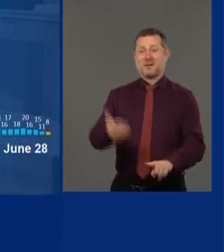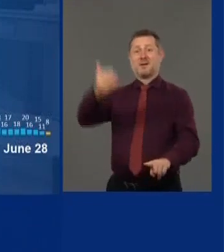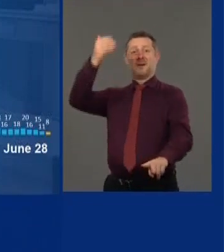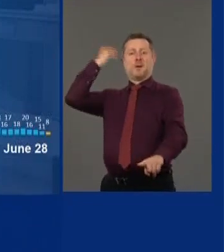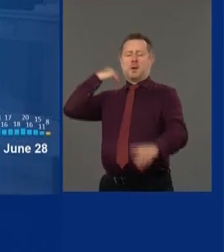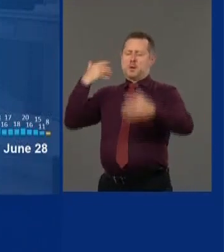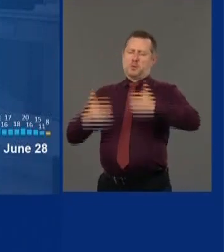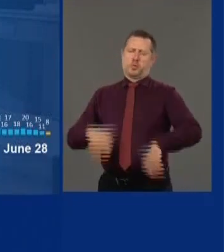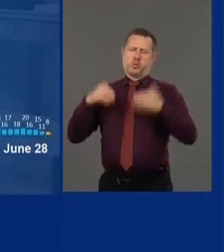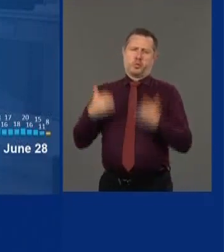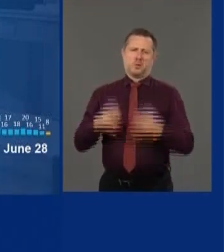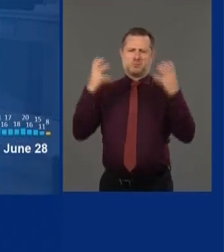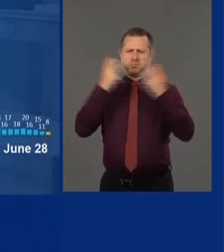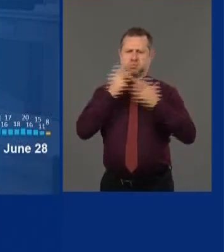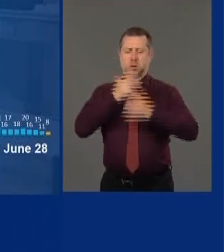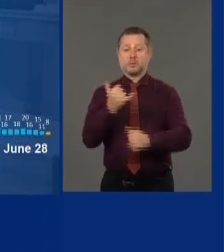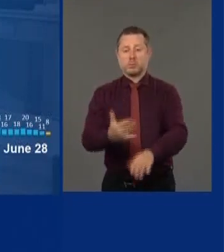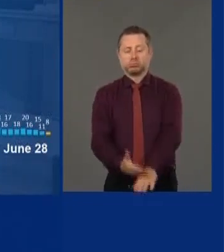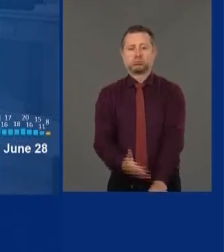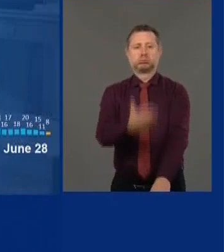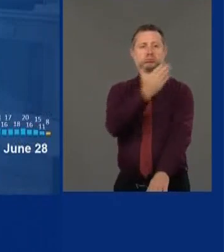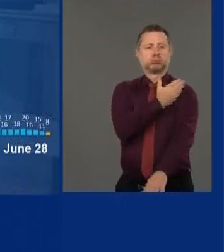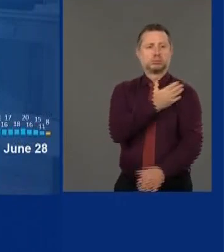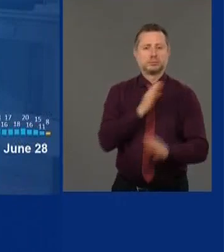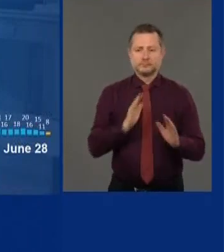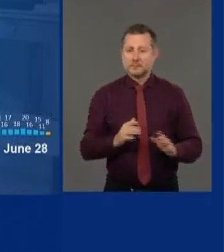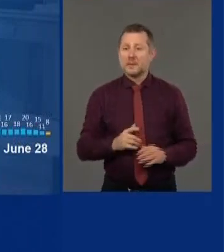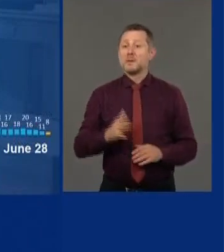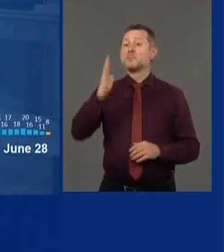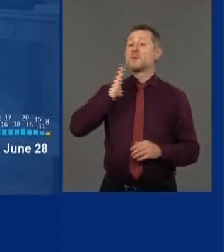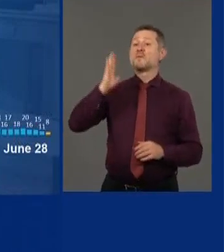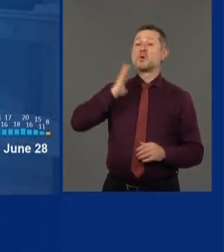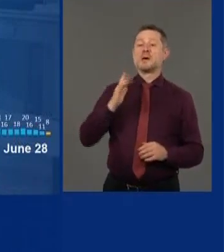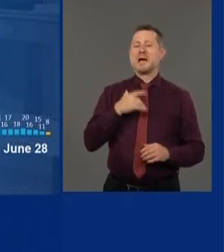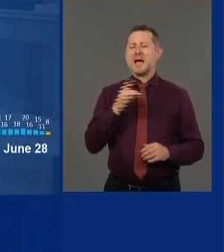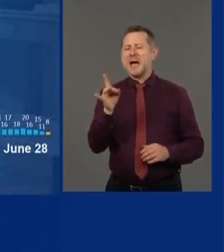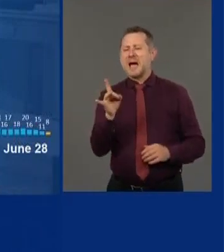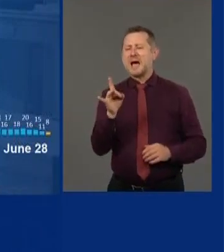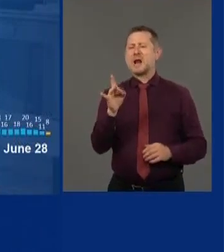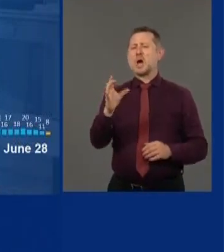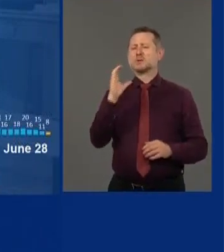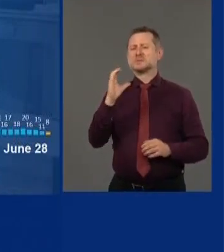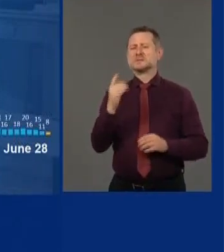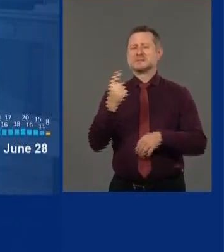been. You remember at one time we had 800 deaths per day.